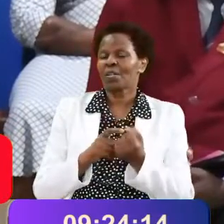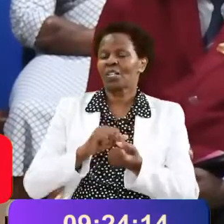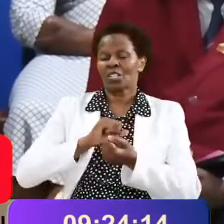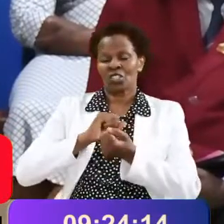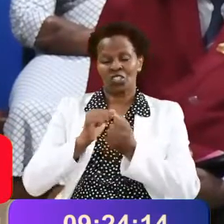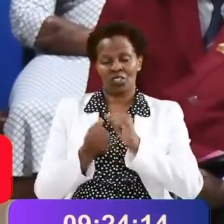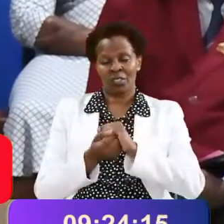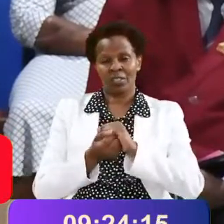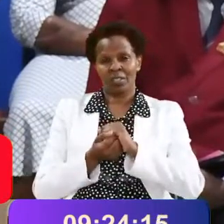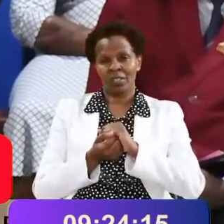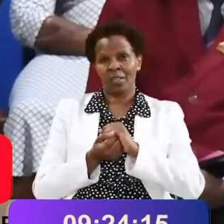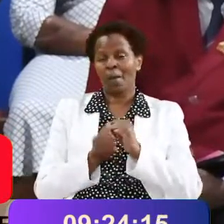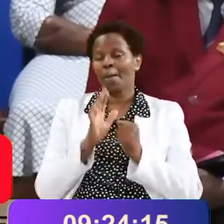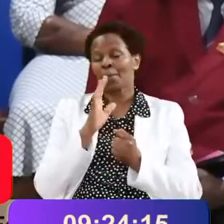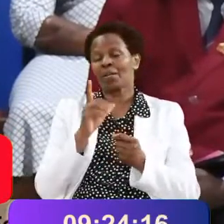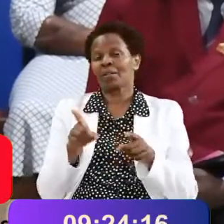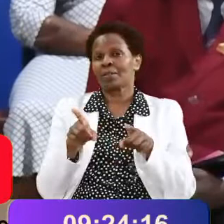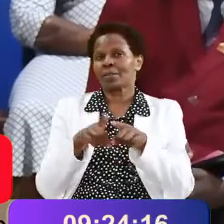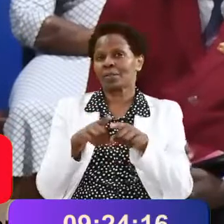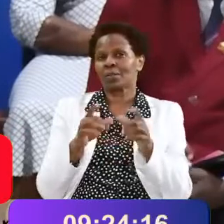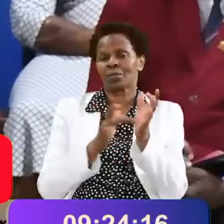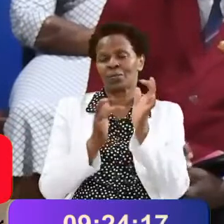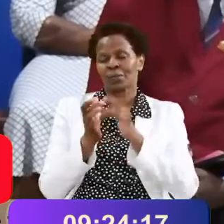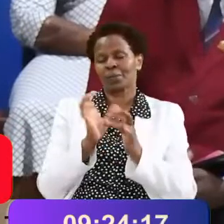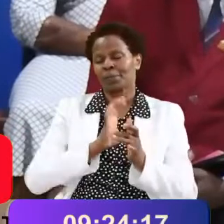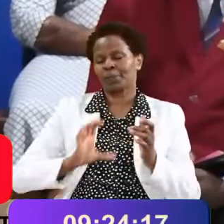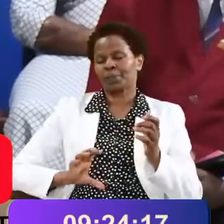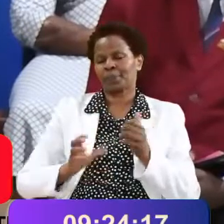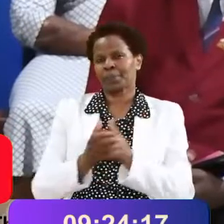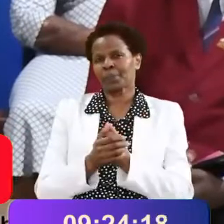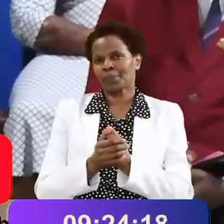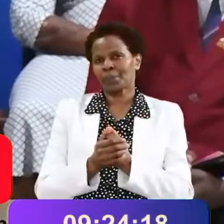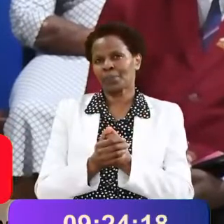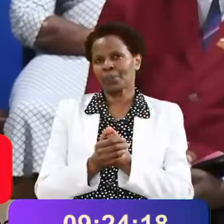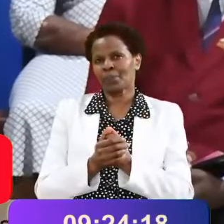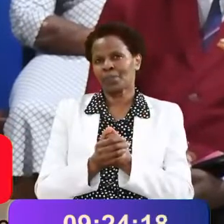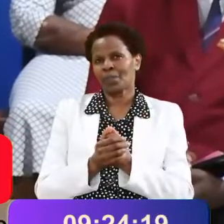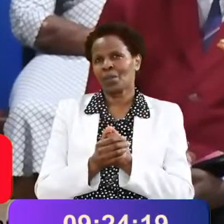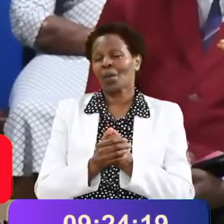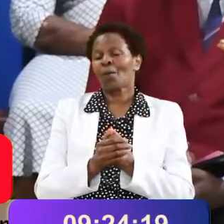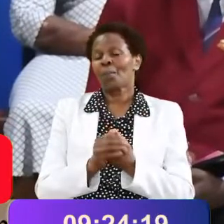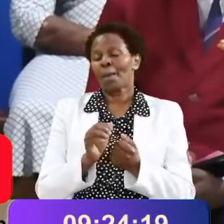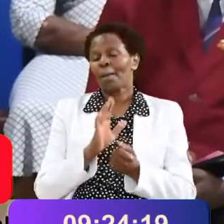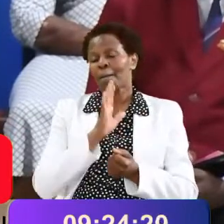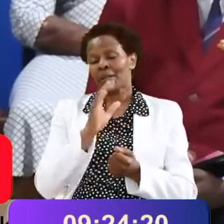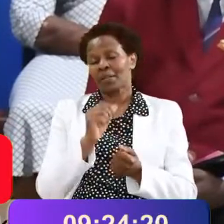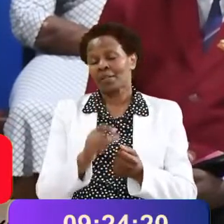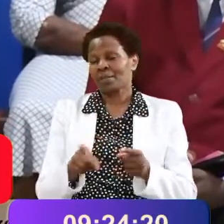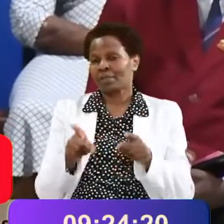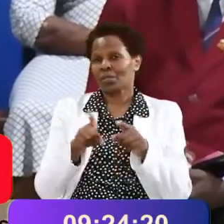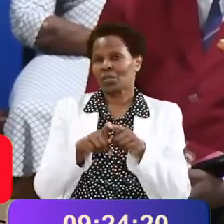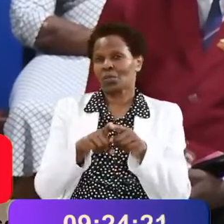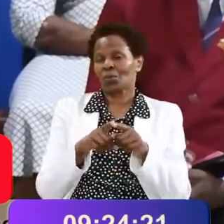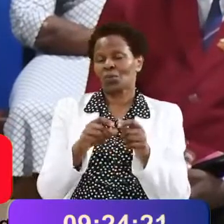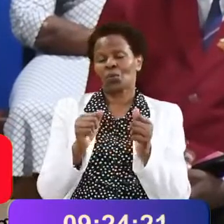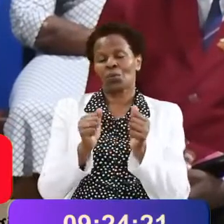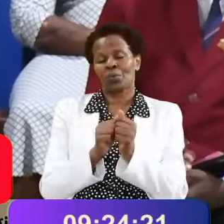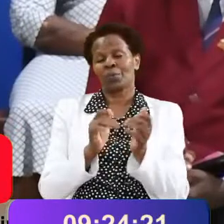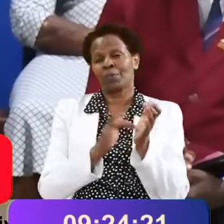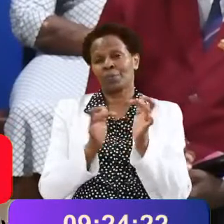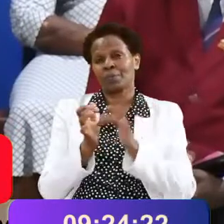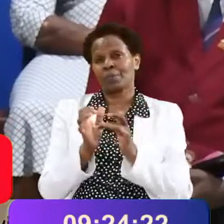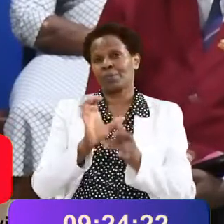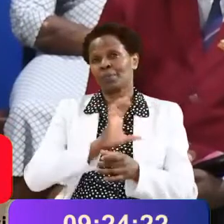you are not conforming to the world, and the word to conform means to take shape, and therefore if you are not taking shape